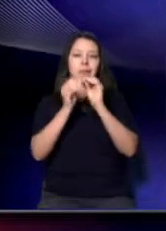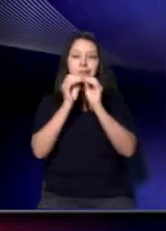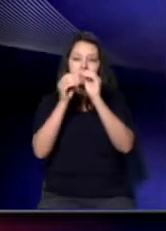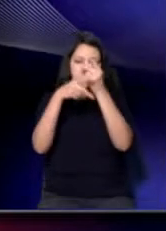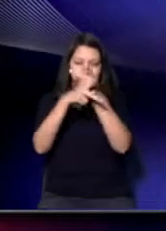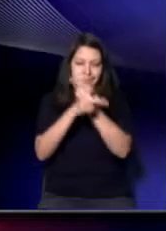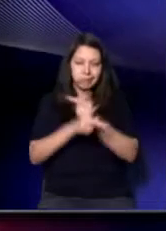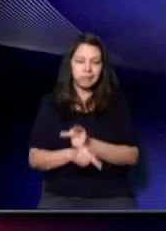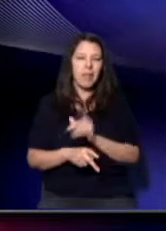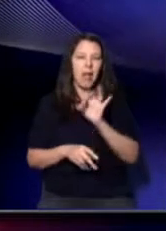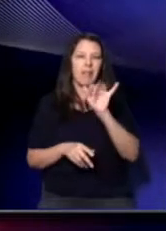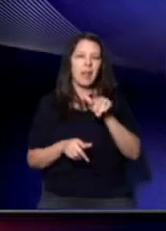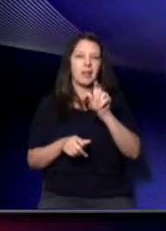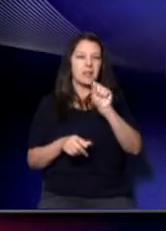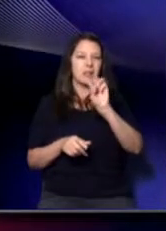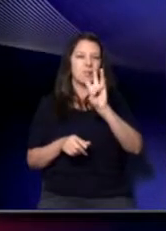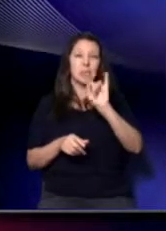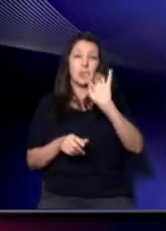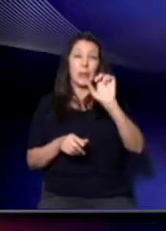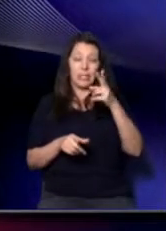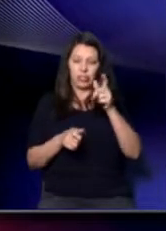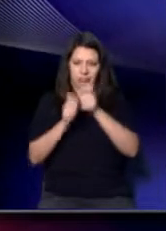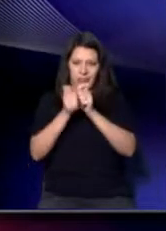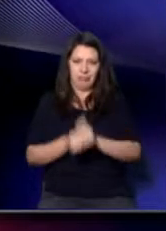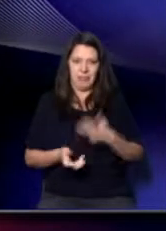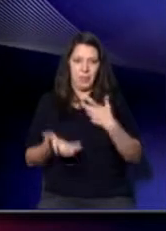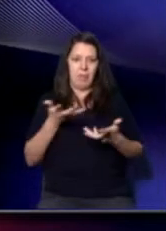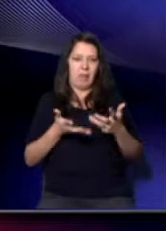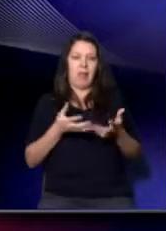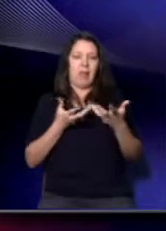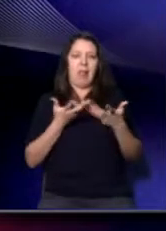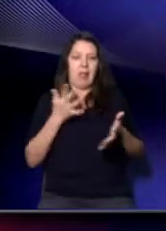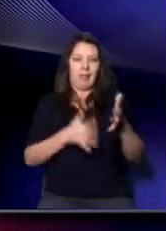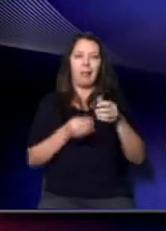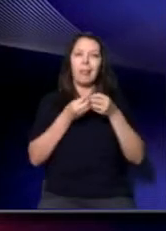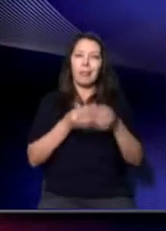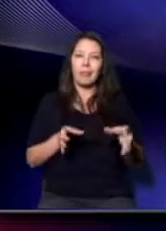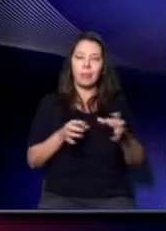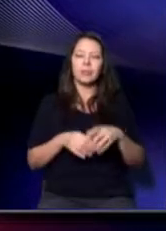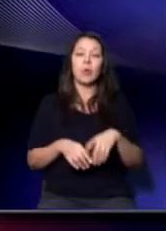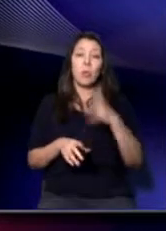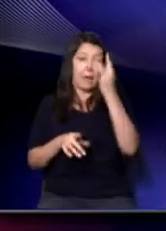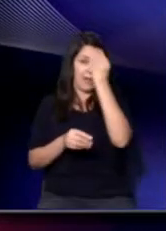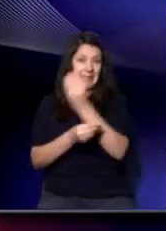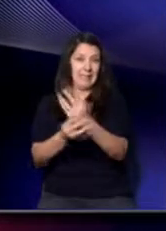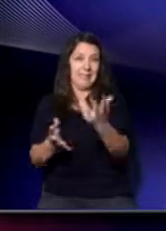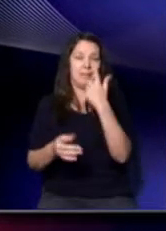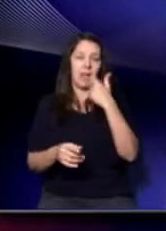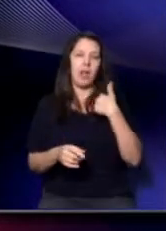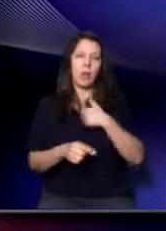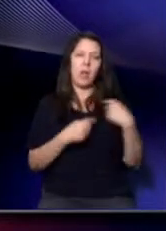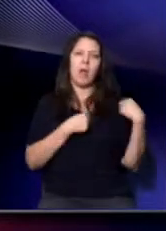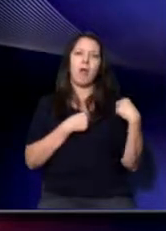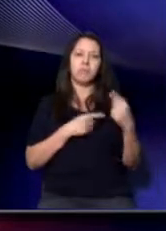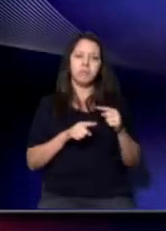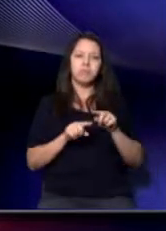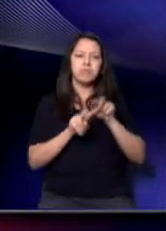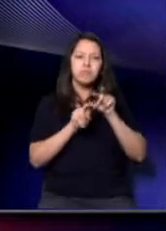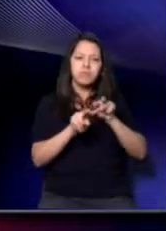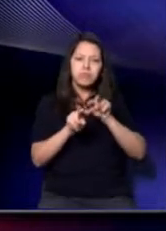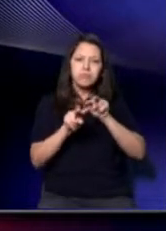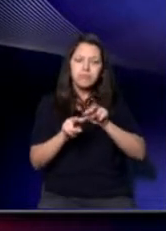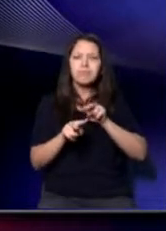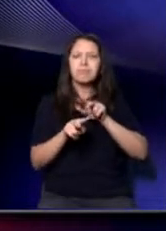that. But why I wanted to bring this to your attention is because we've been proactive, we've been monitoring our systems